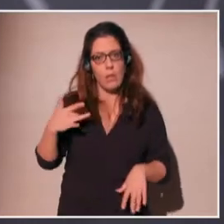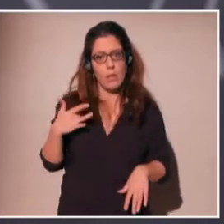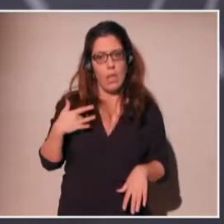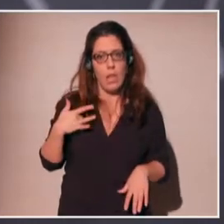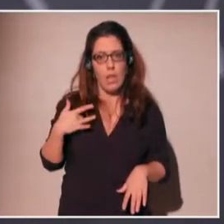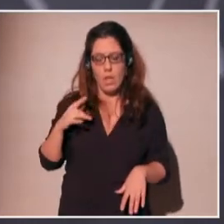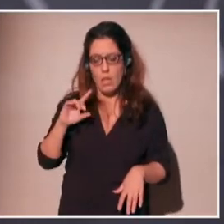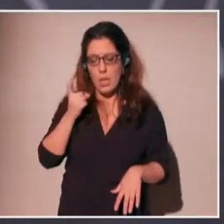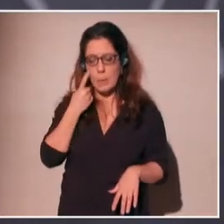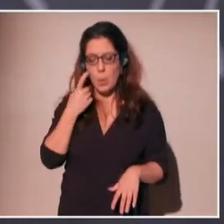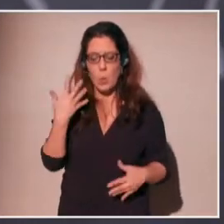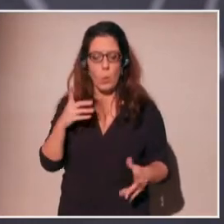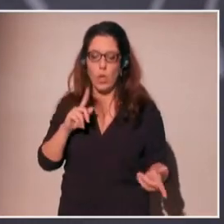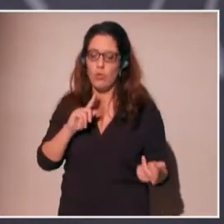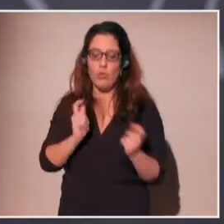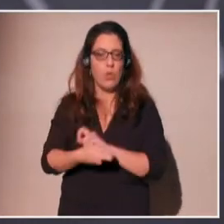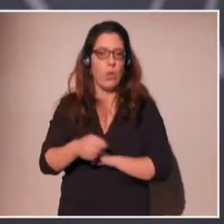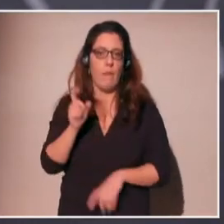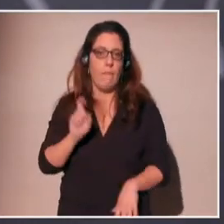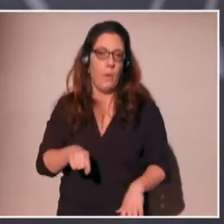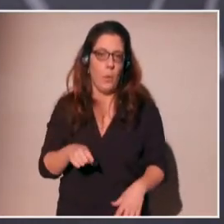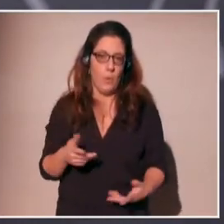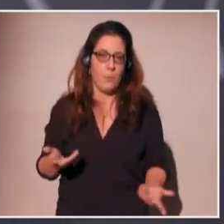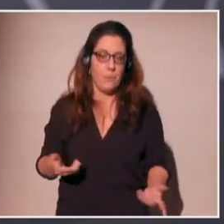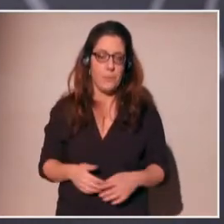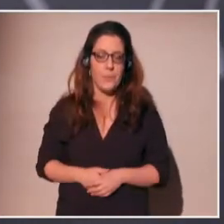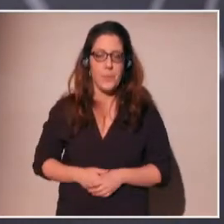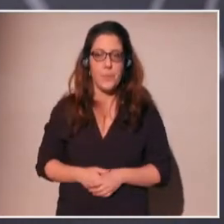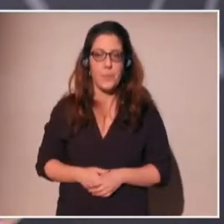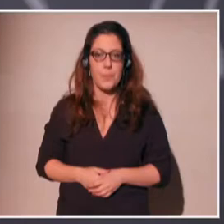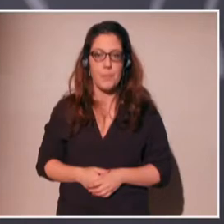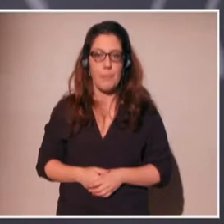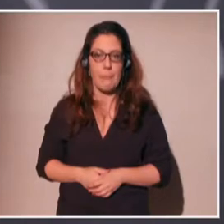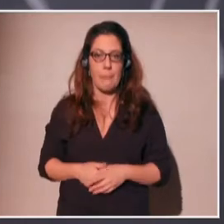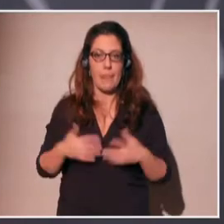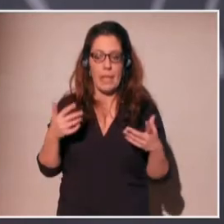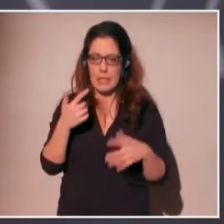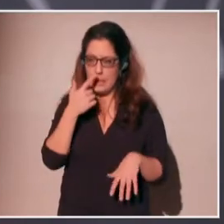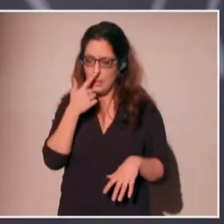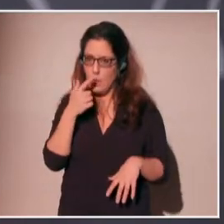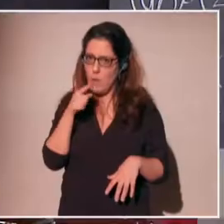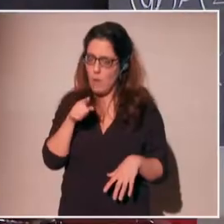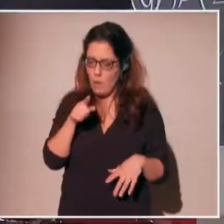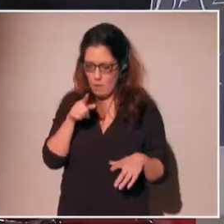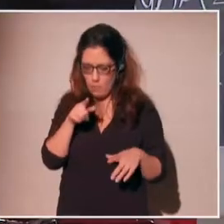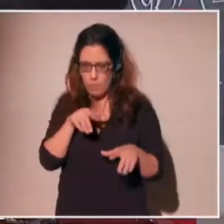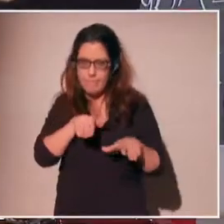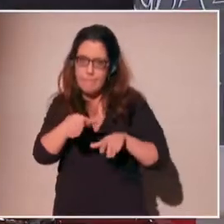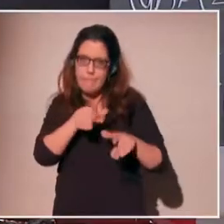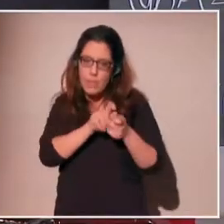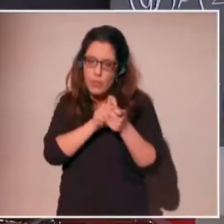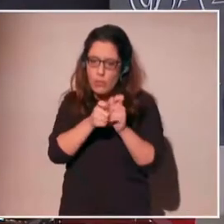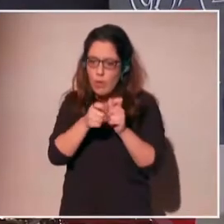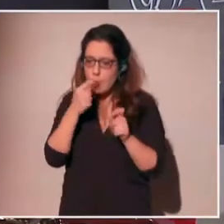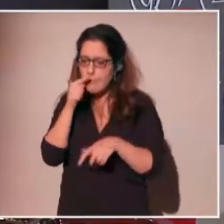reformation, and there's a lot of opportunity for technology to come and make this whole